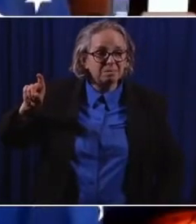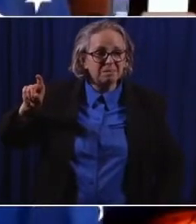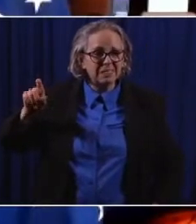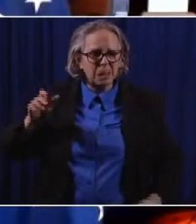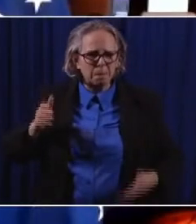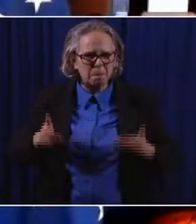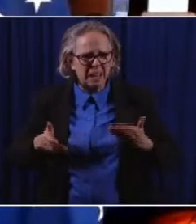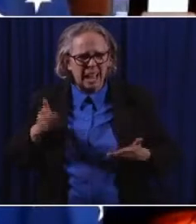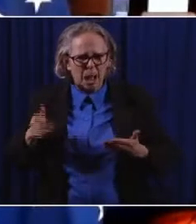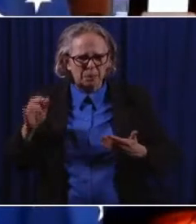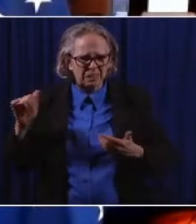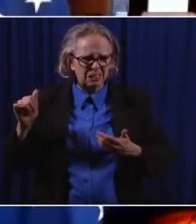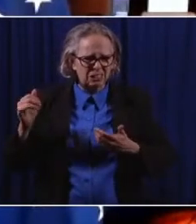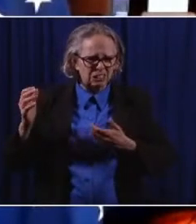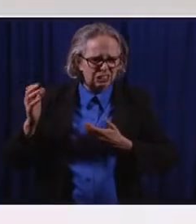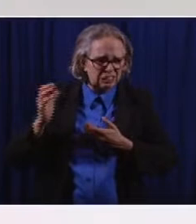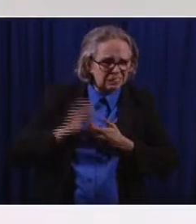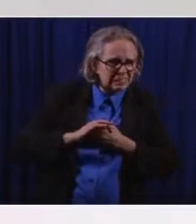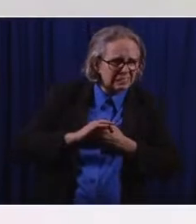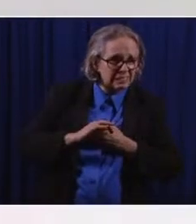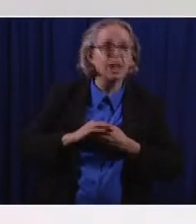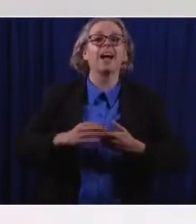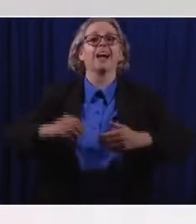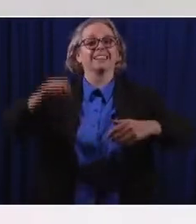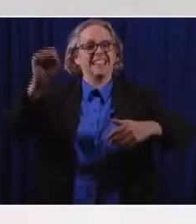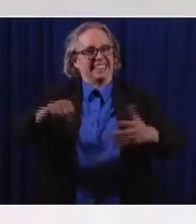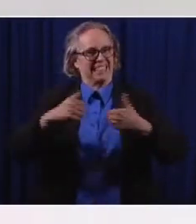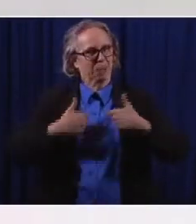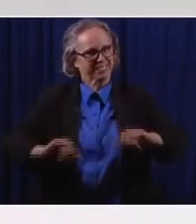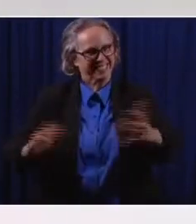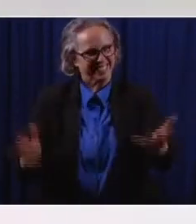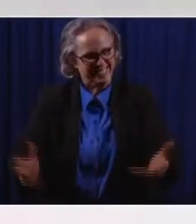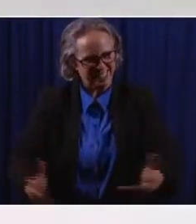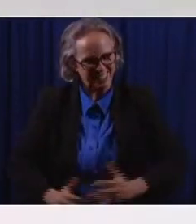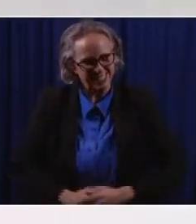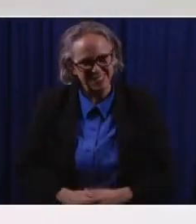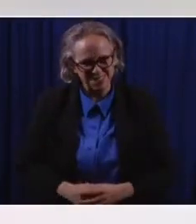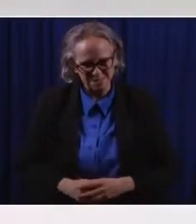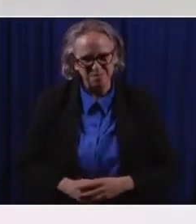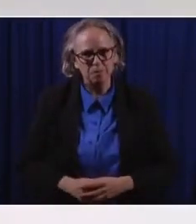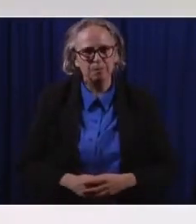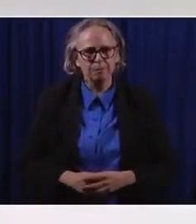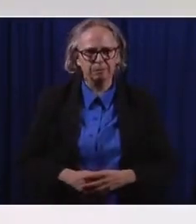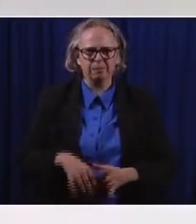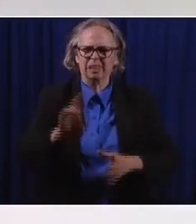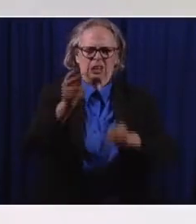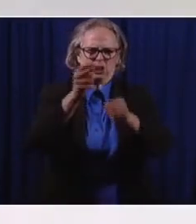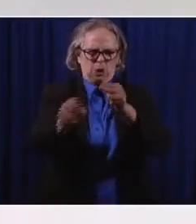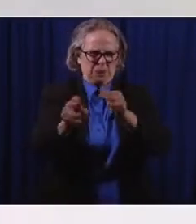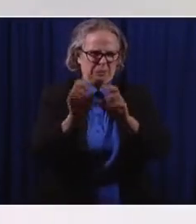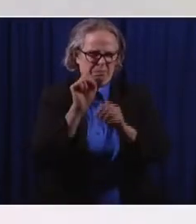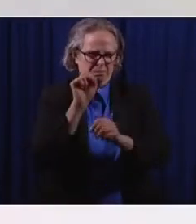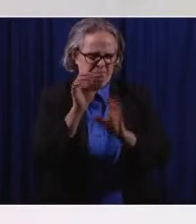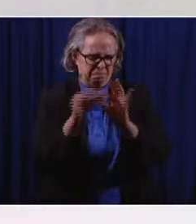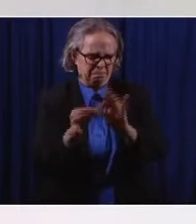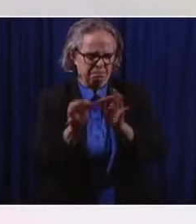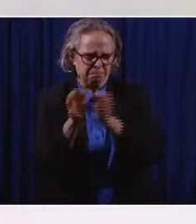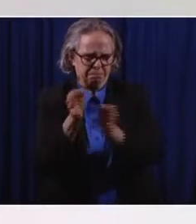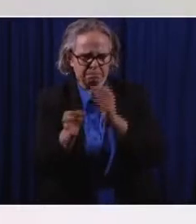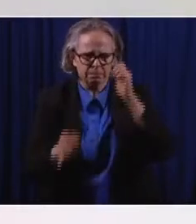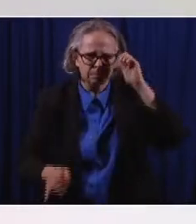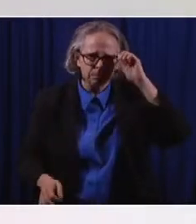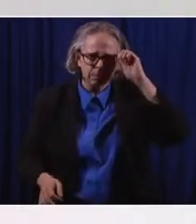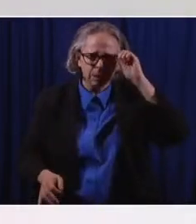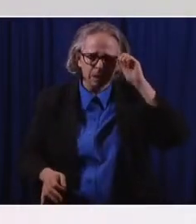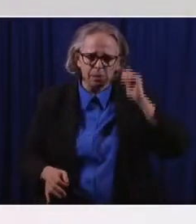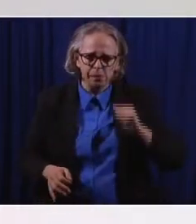join. Yes, I'm still here and I can jump in quickly, which is to say that most of the